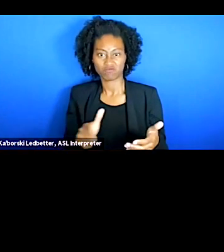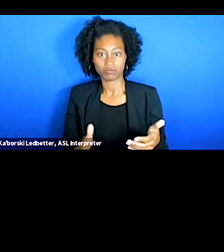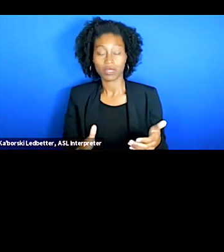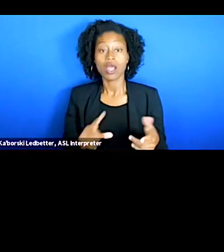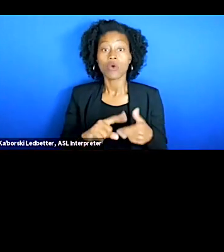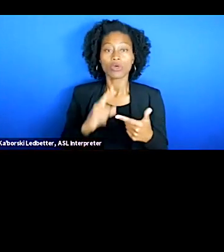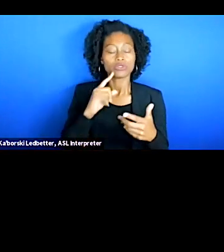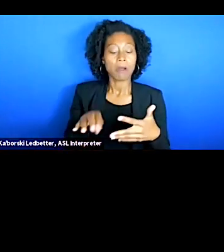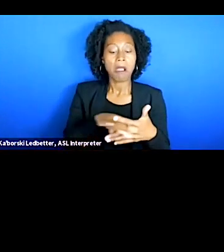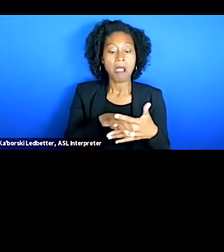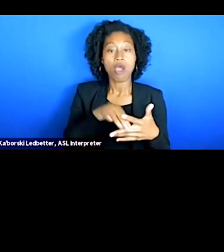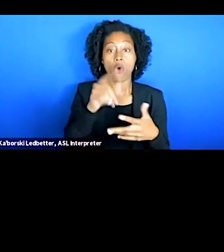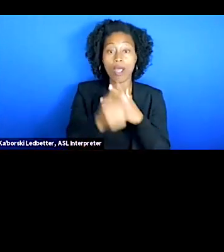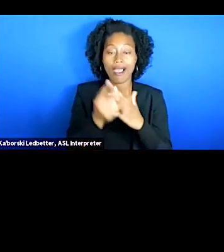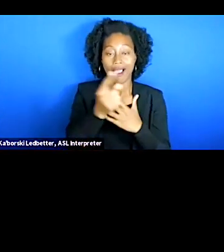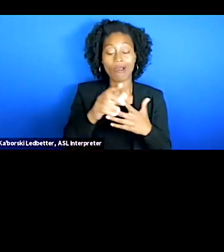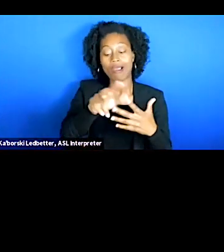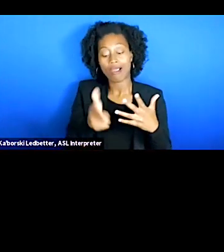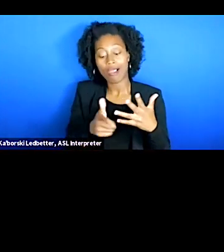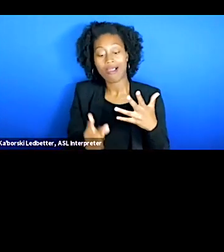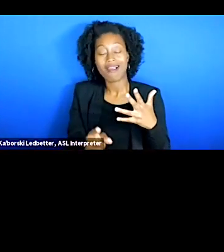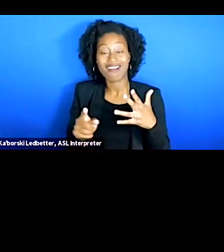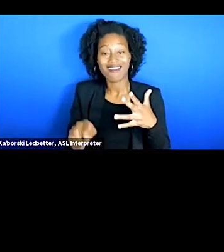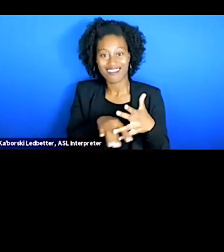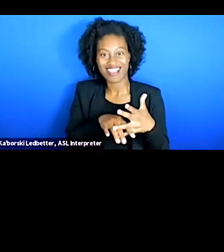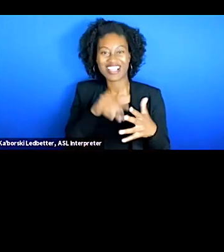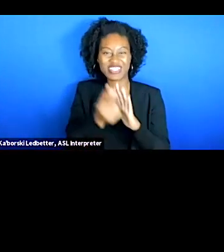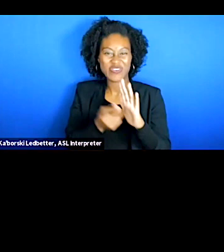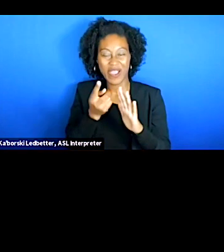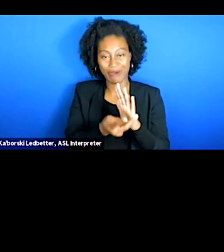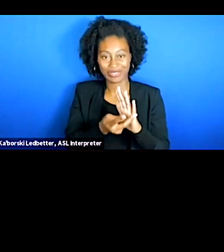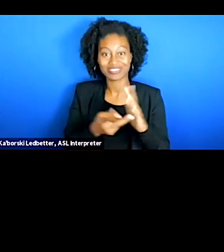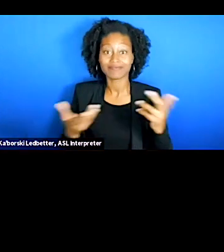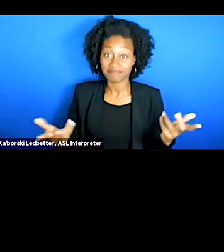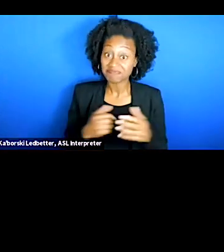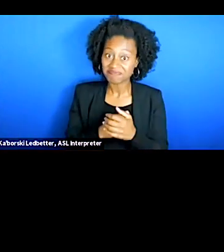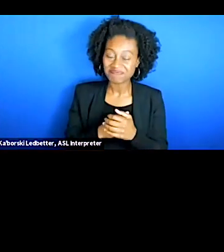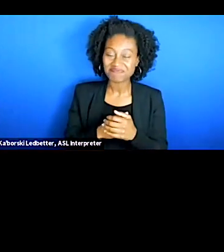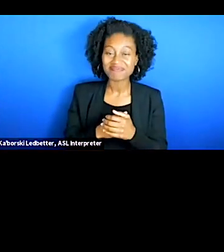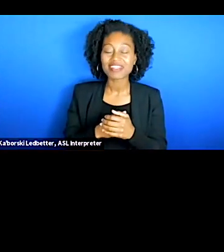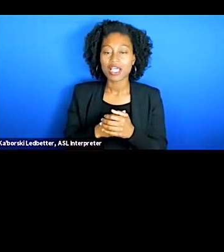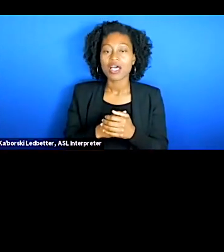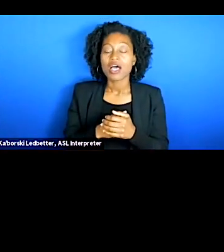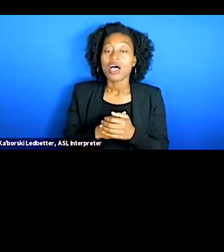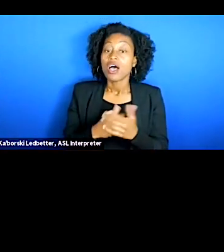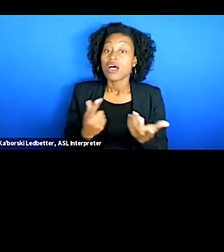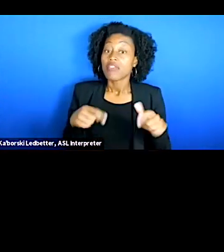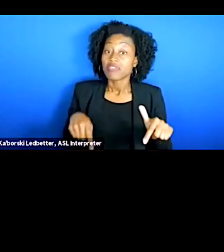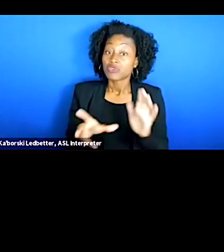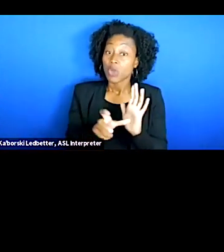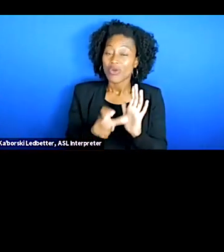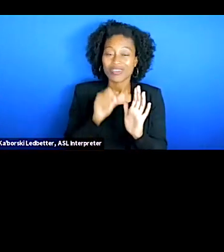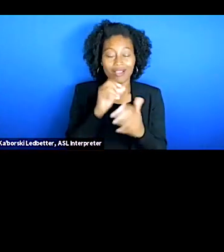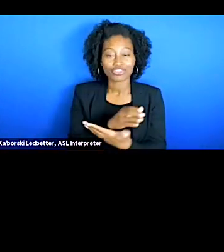at around the 1 hour mark and again at around the 2 hour mark. Given this webinar is being recorded, we will not